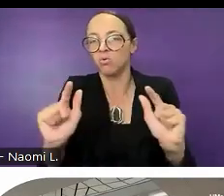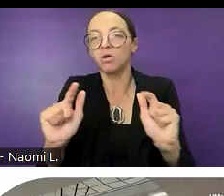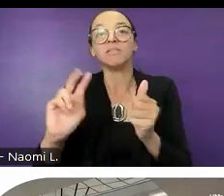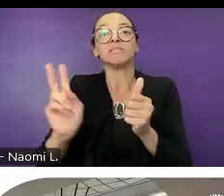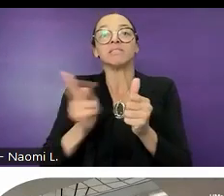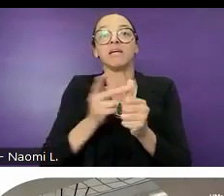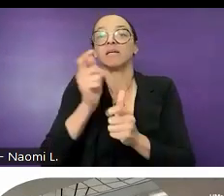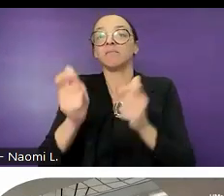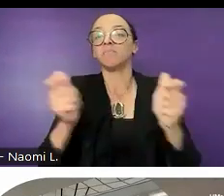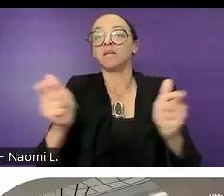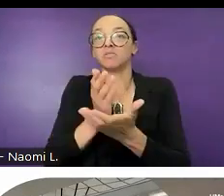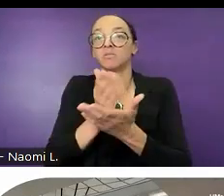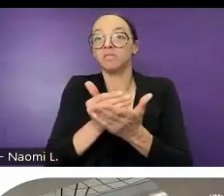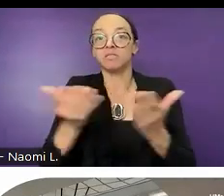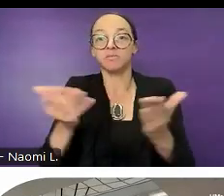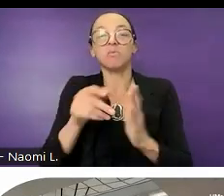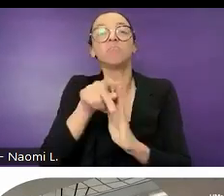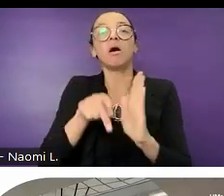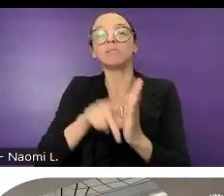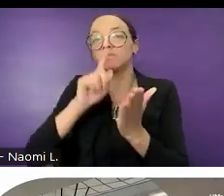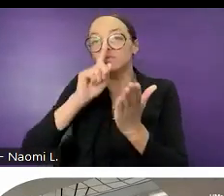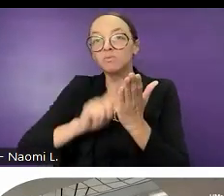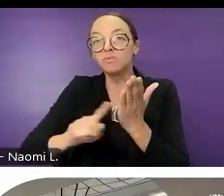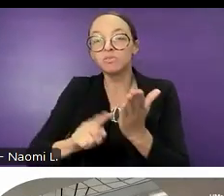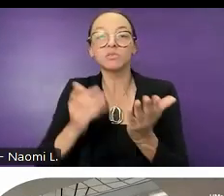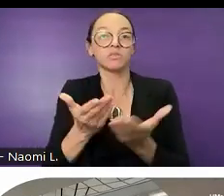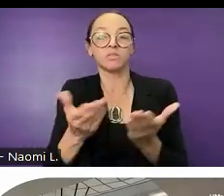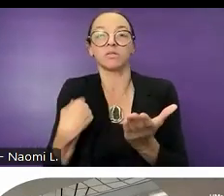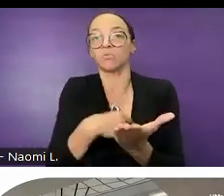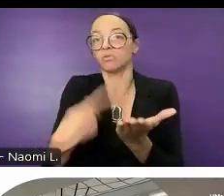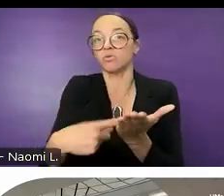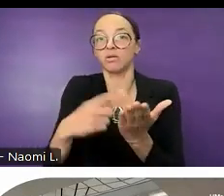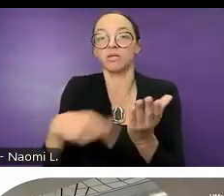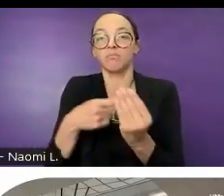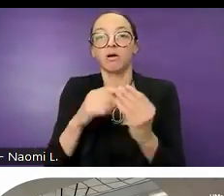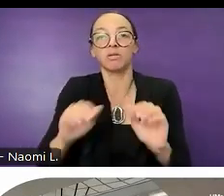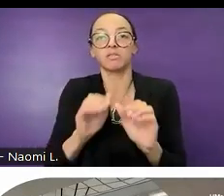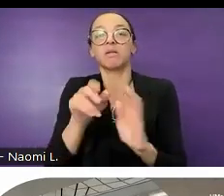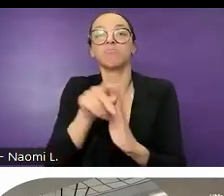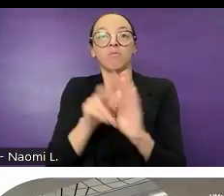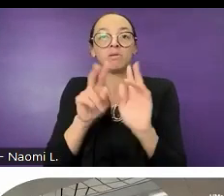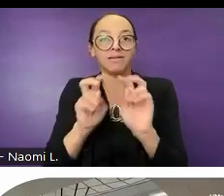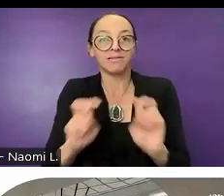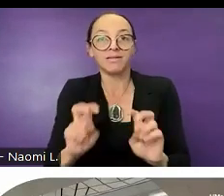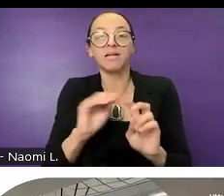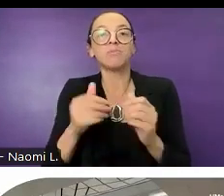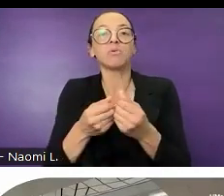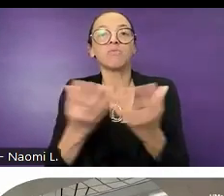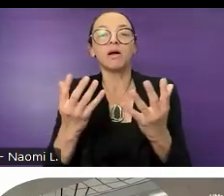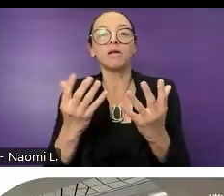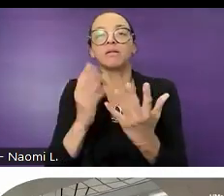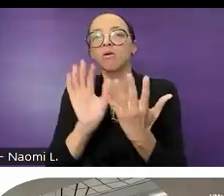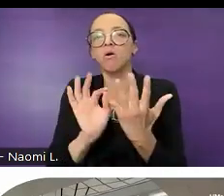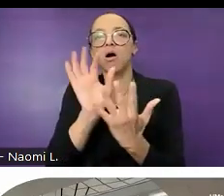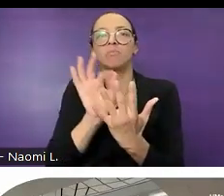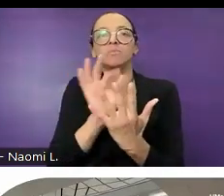research. And here, what we're talking about is conducting policy analysis and providing options to consider for